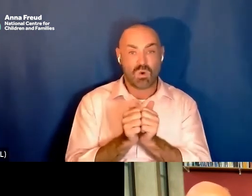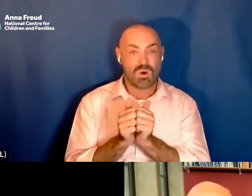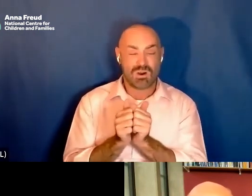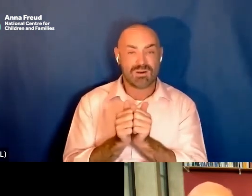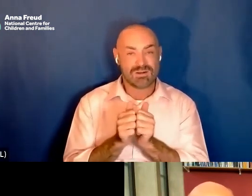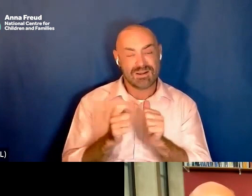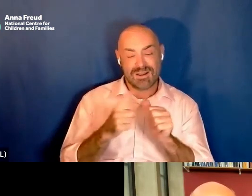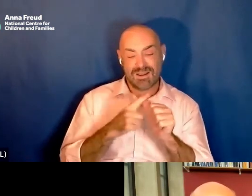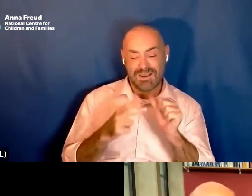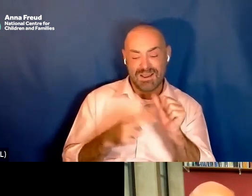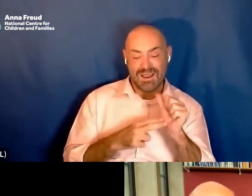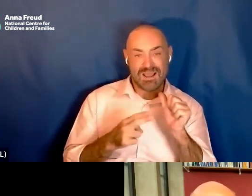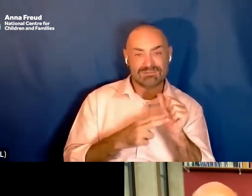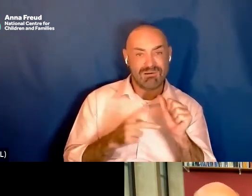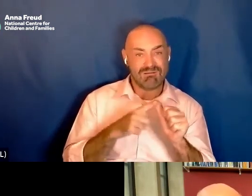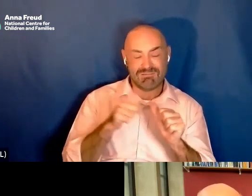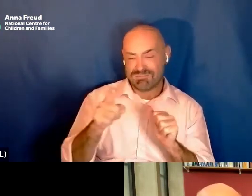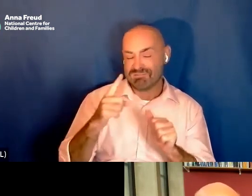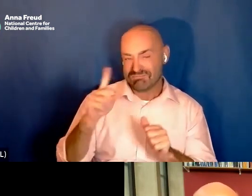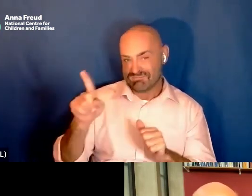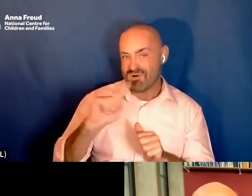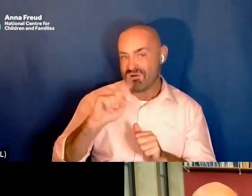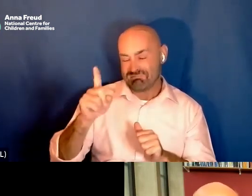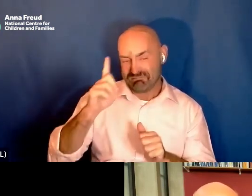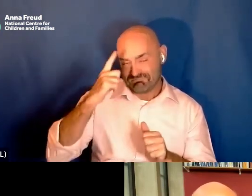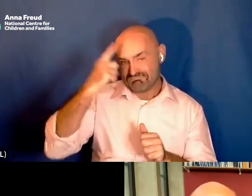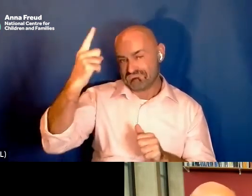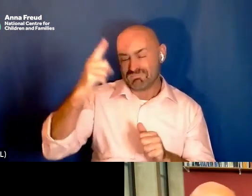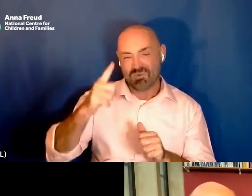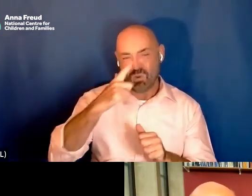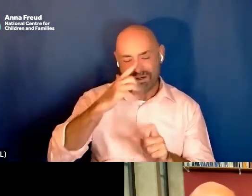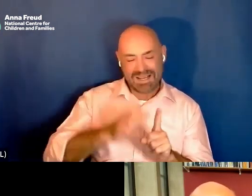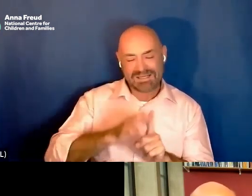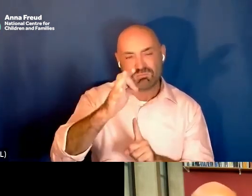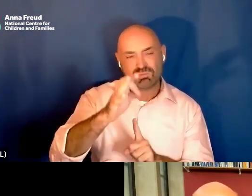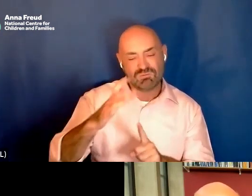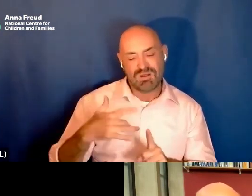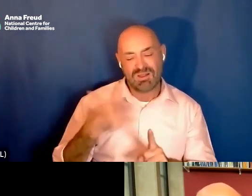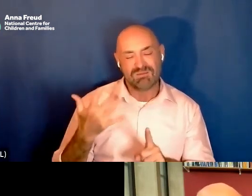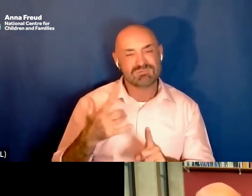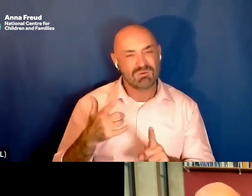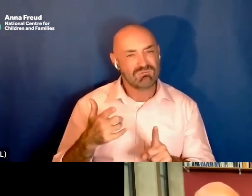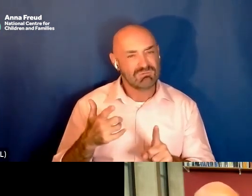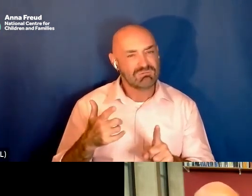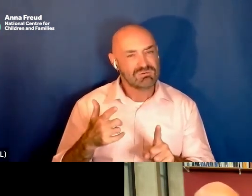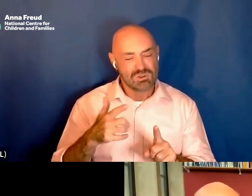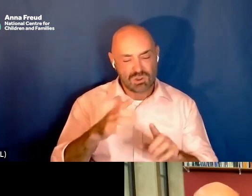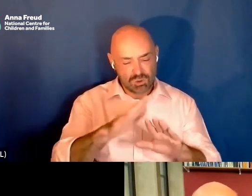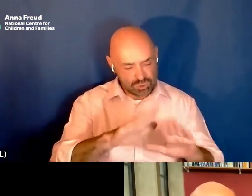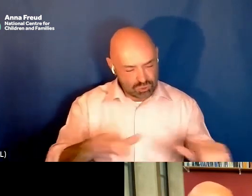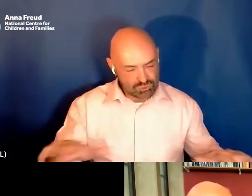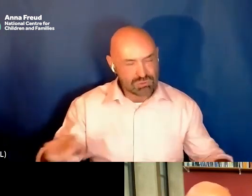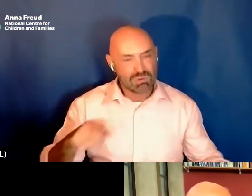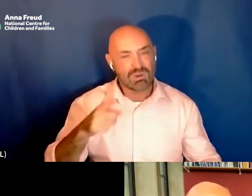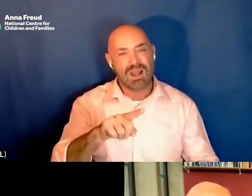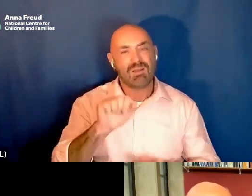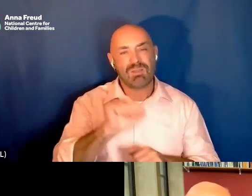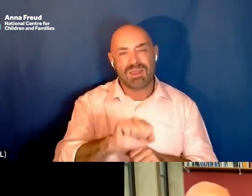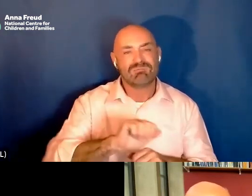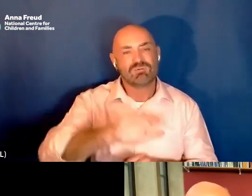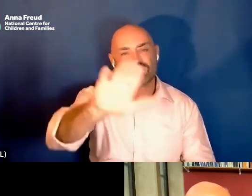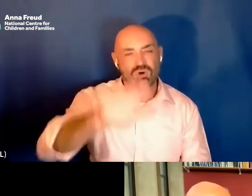Emma has suggested, we can improve the lives of the children and their